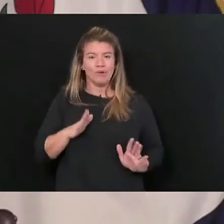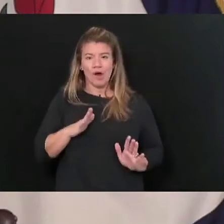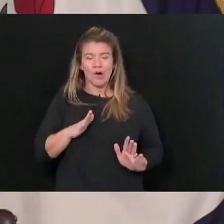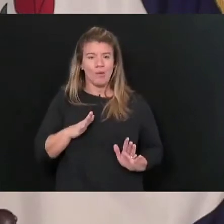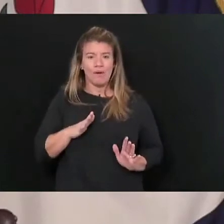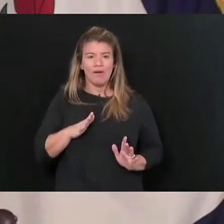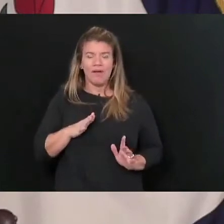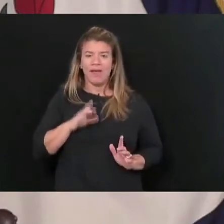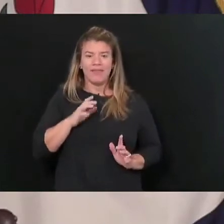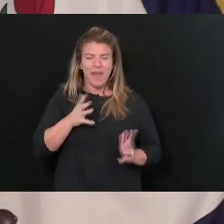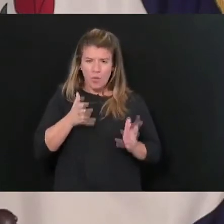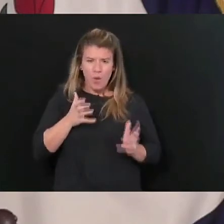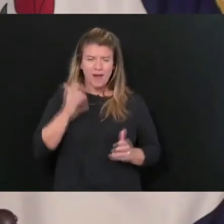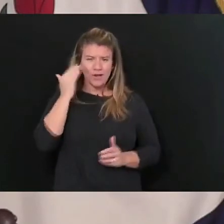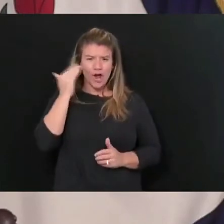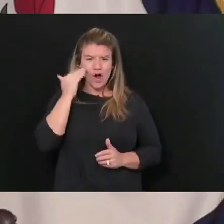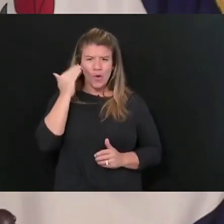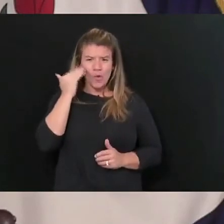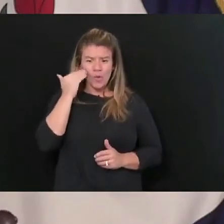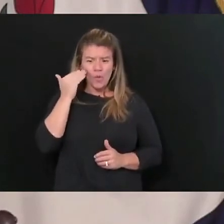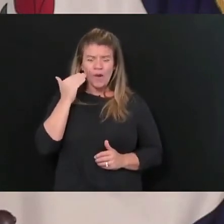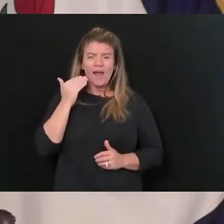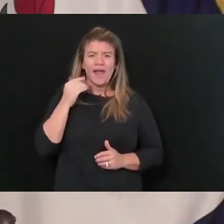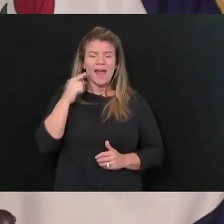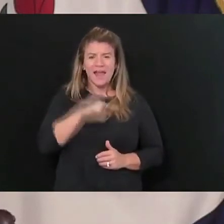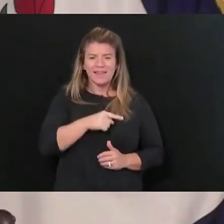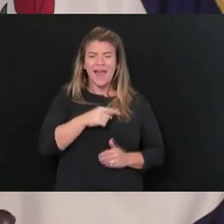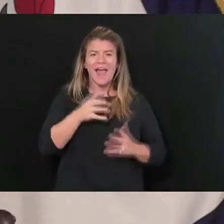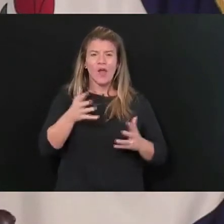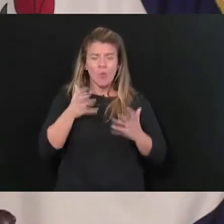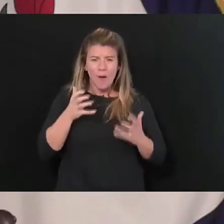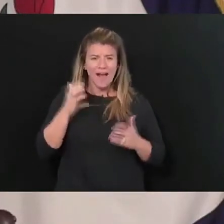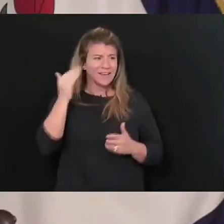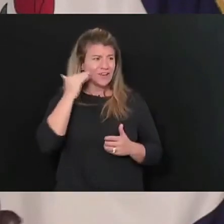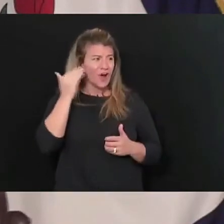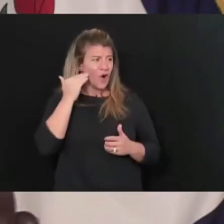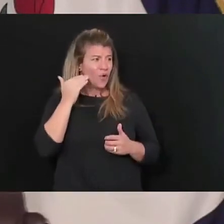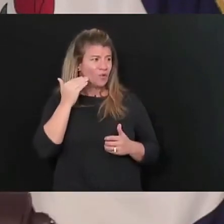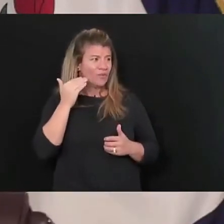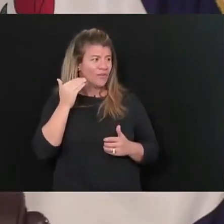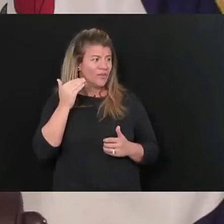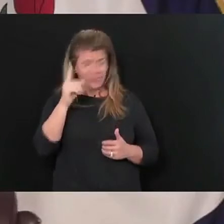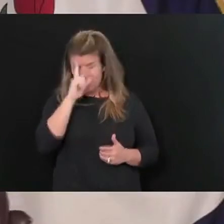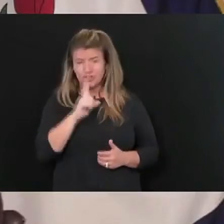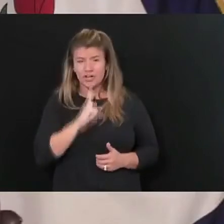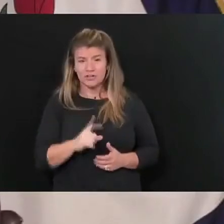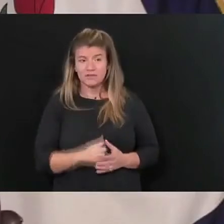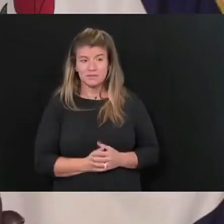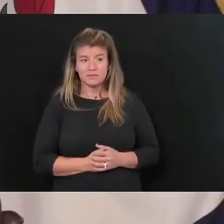asymptomatic, and they absolutely want to know without a doubt. You know,